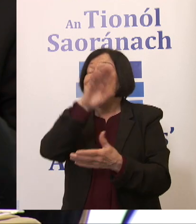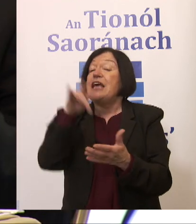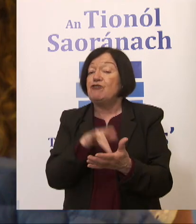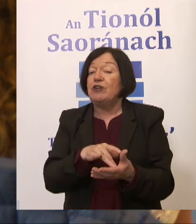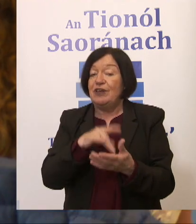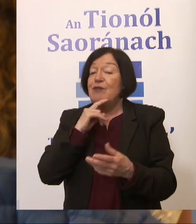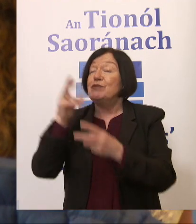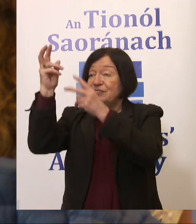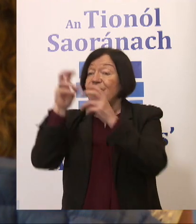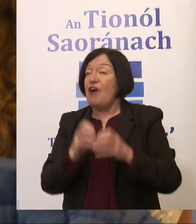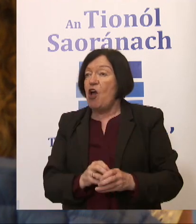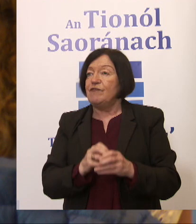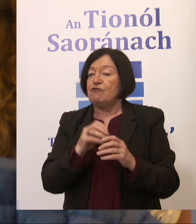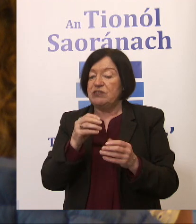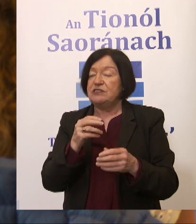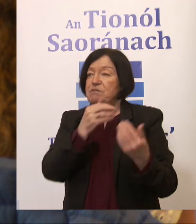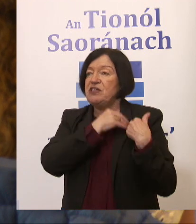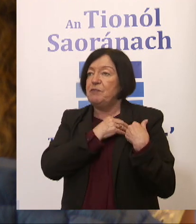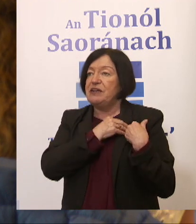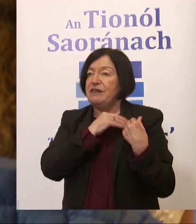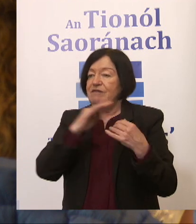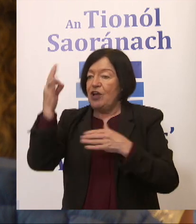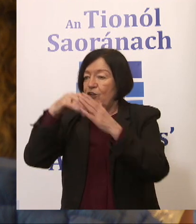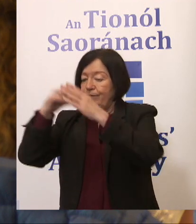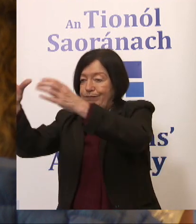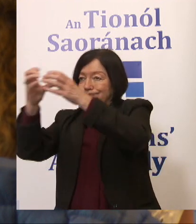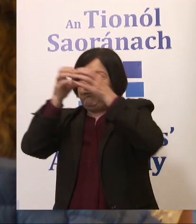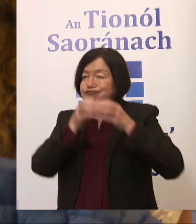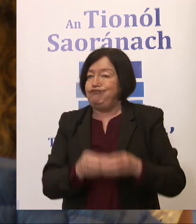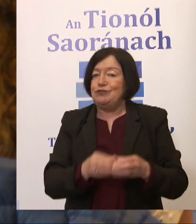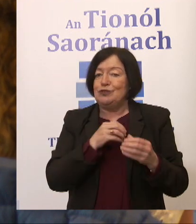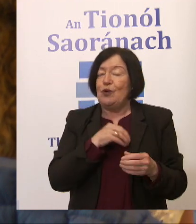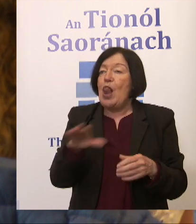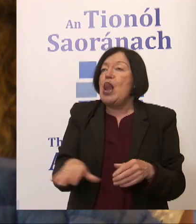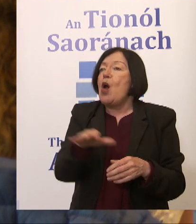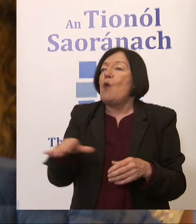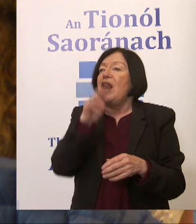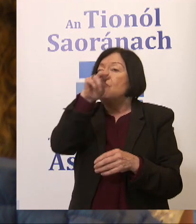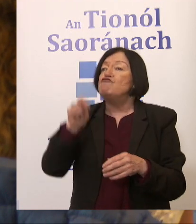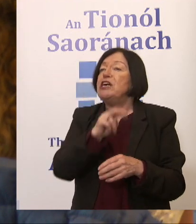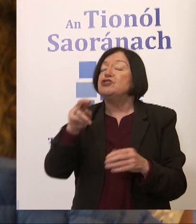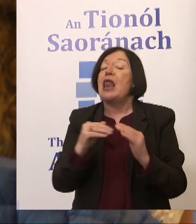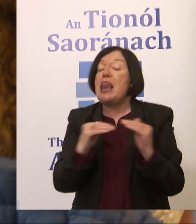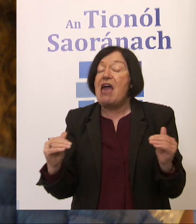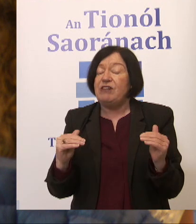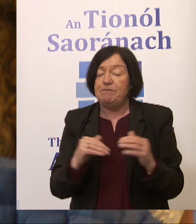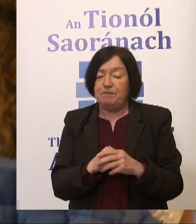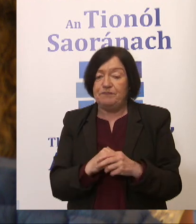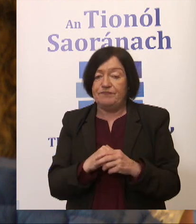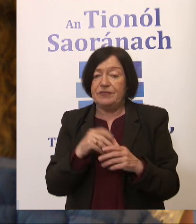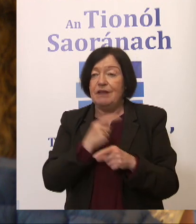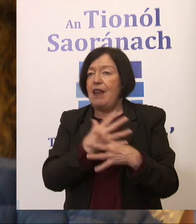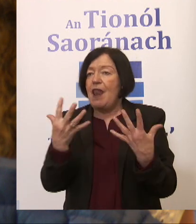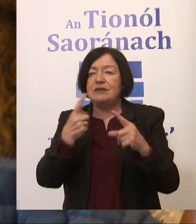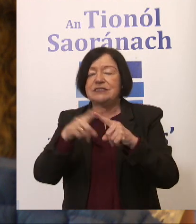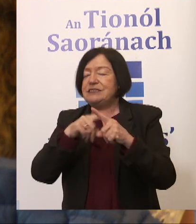but devolving responsibility for decision making around to the local and regional level. So I mean there are lots of